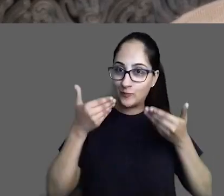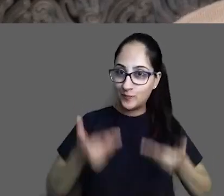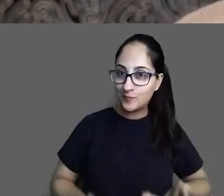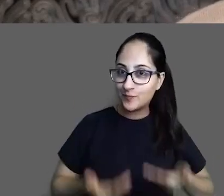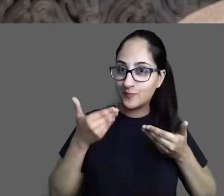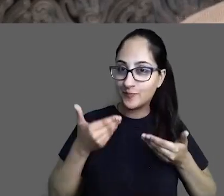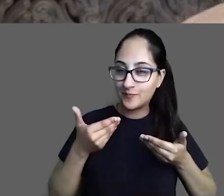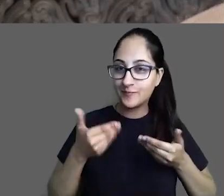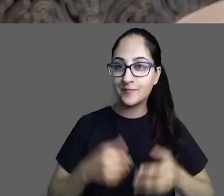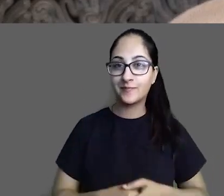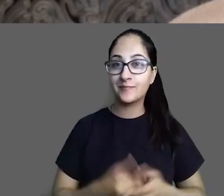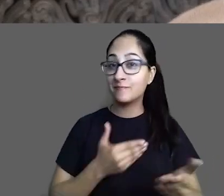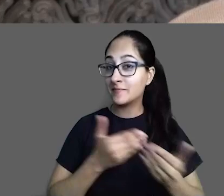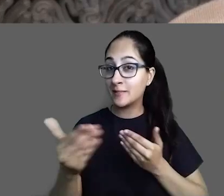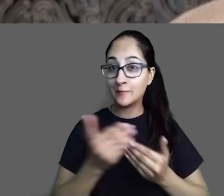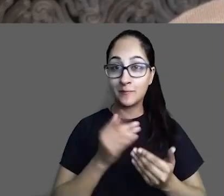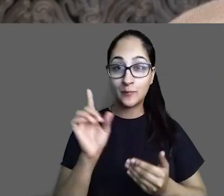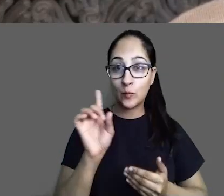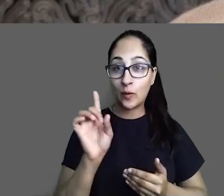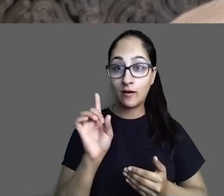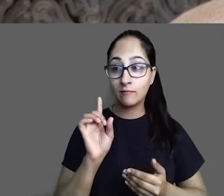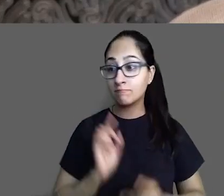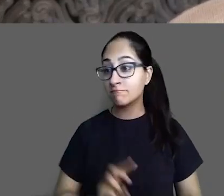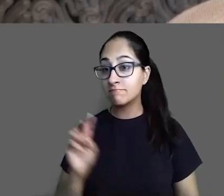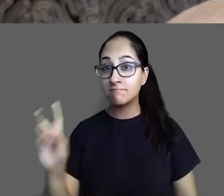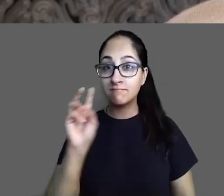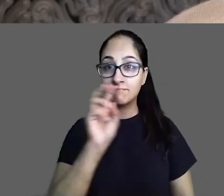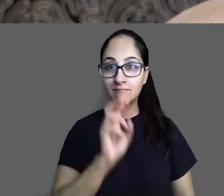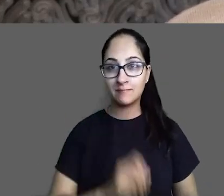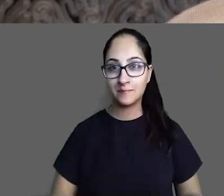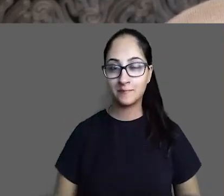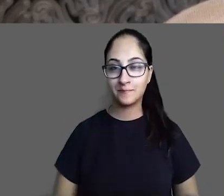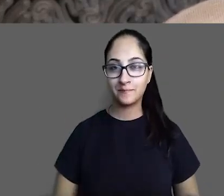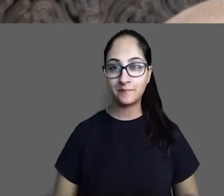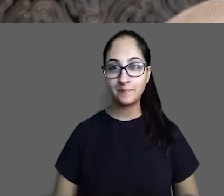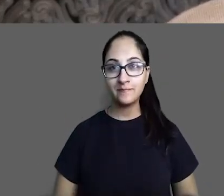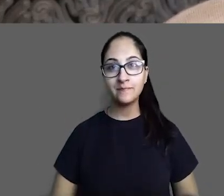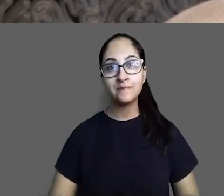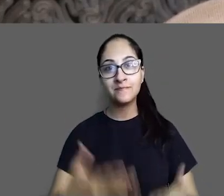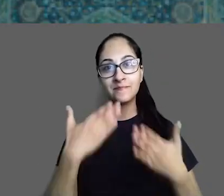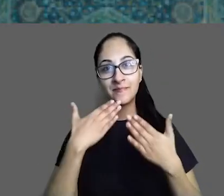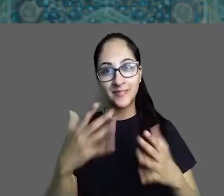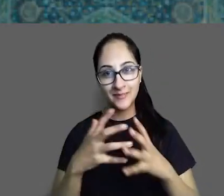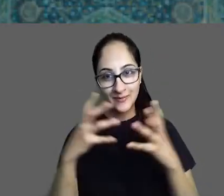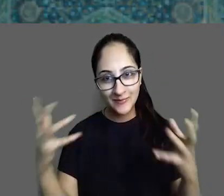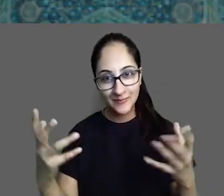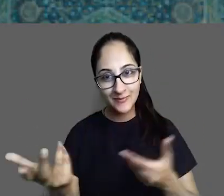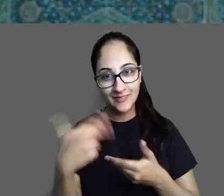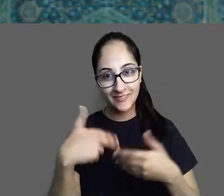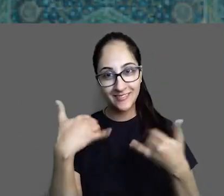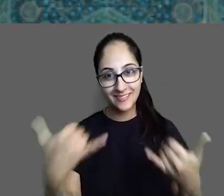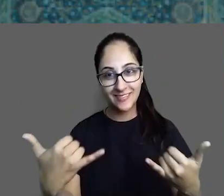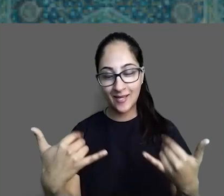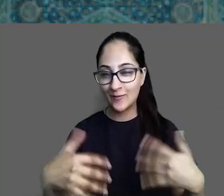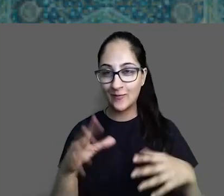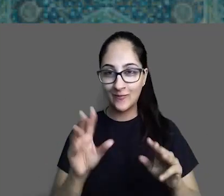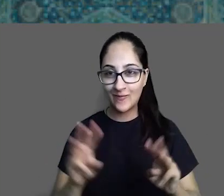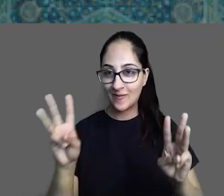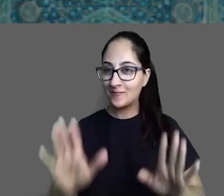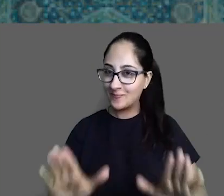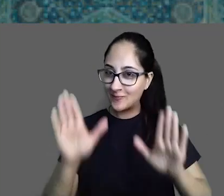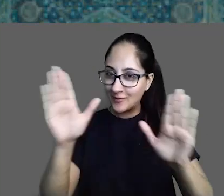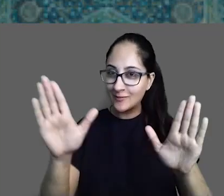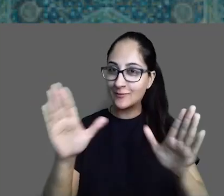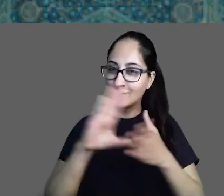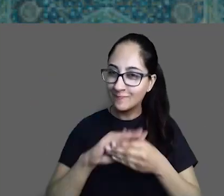celebrate everything that contributed to it, no matter which continent that was done in. Fairouz, thank you so much for speaking with